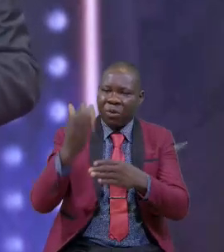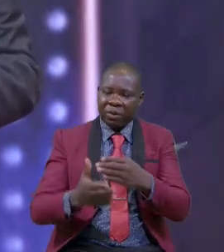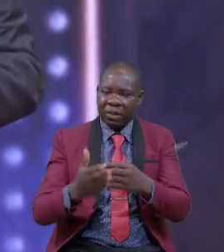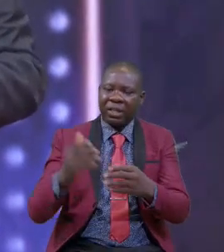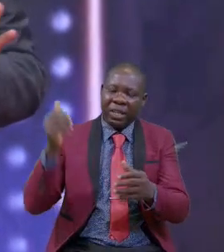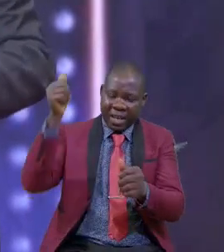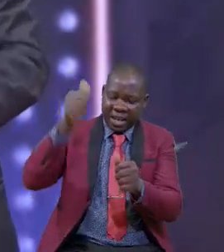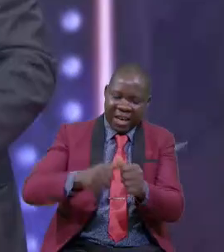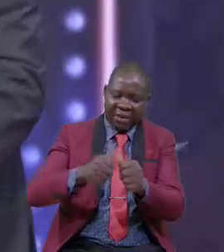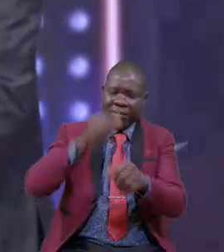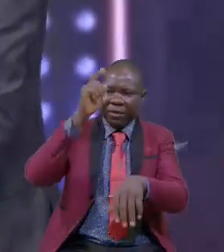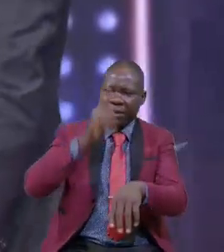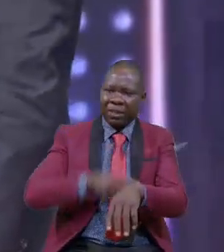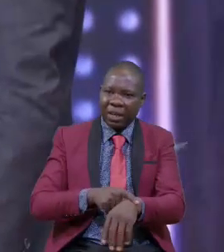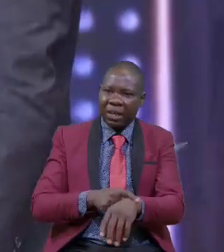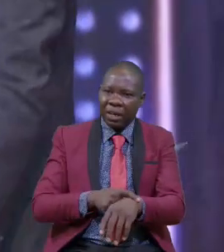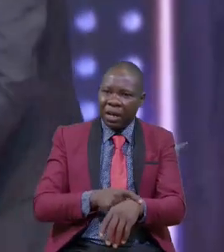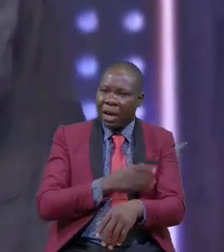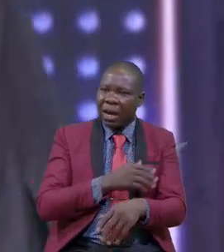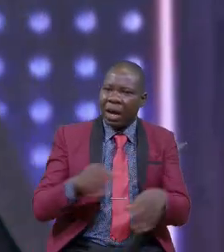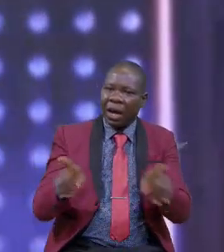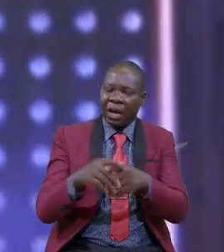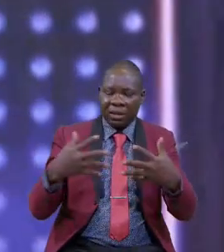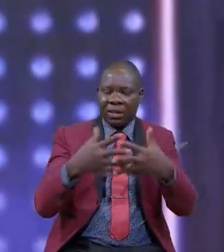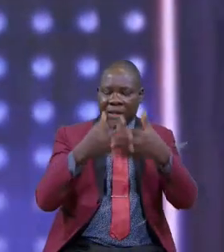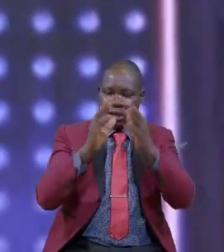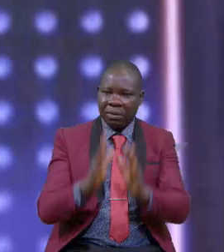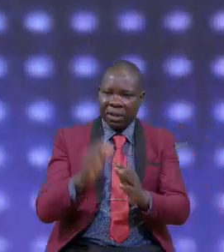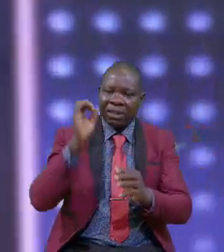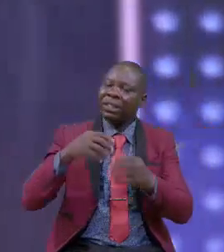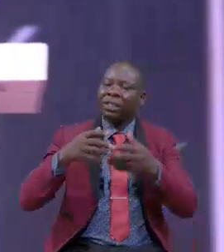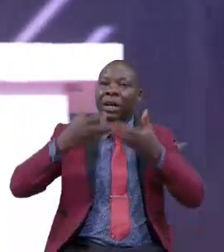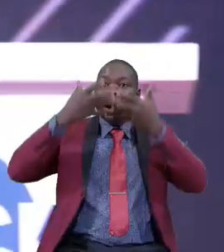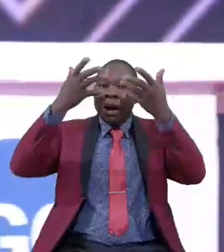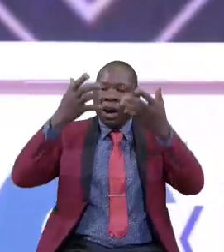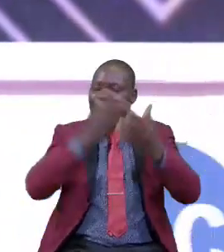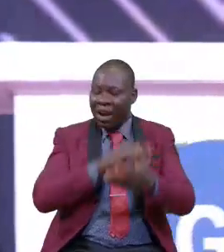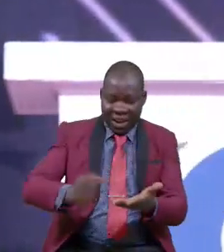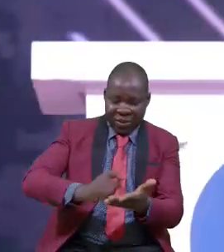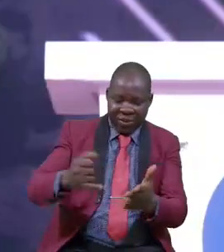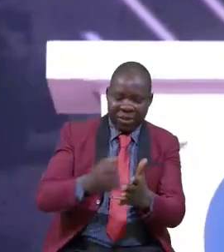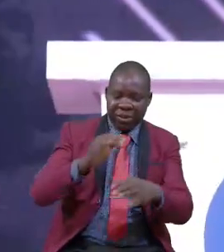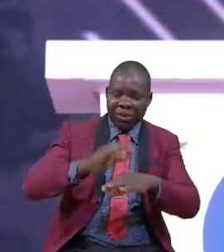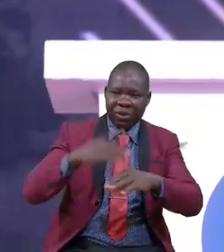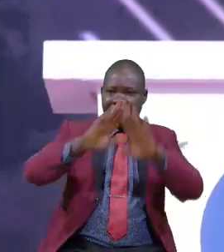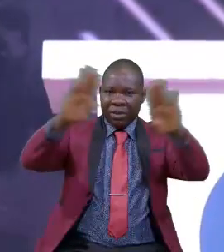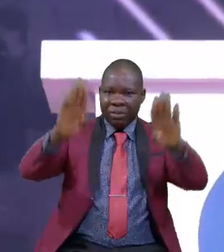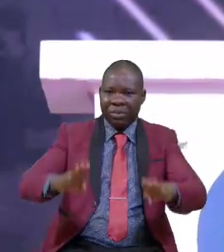American, he said, wow. And then he wrote it on the board again. When we finished that session,